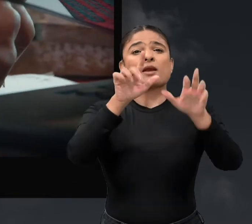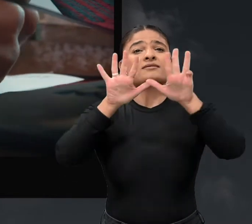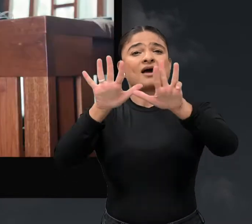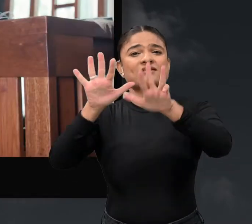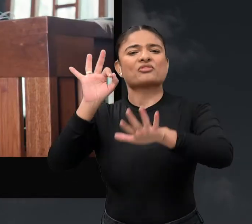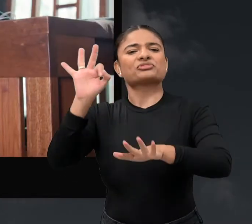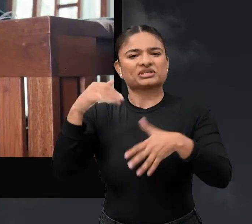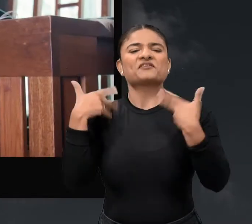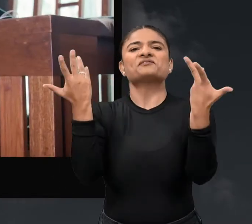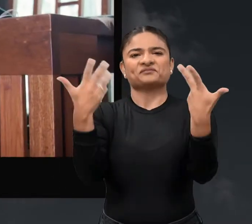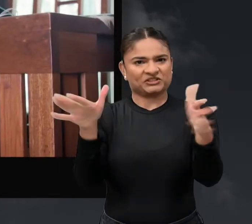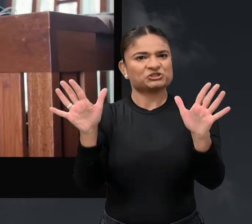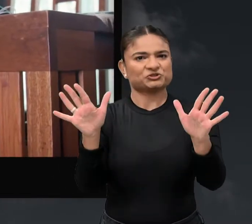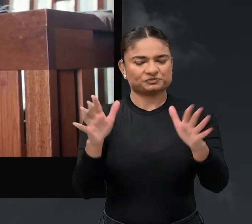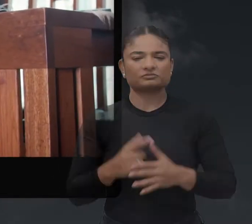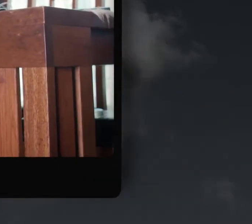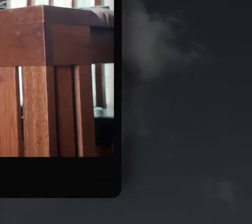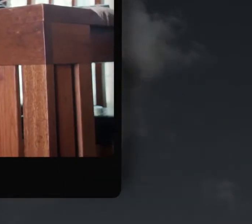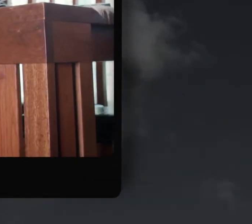ka 1993.